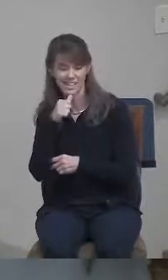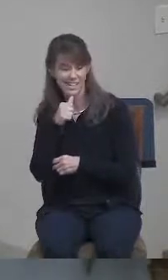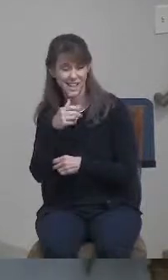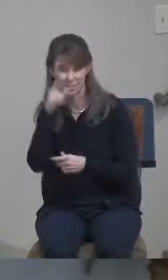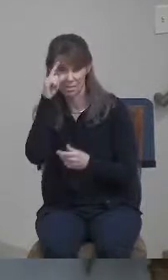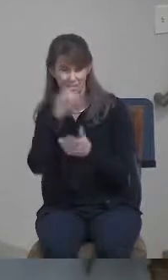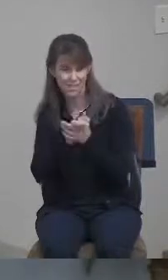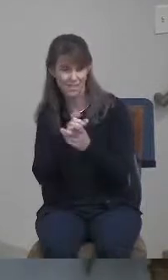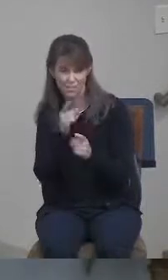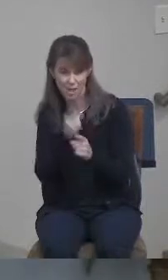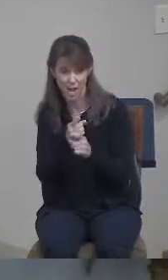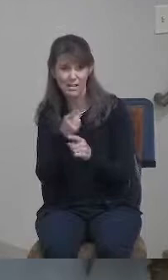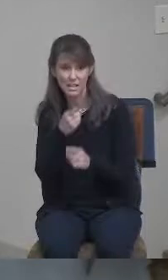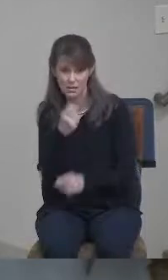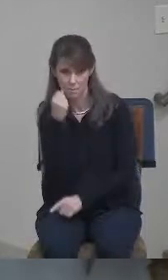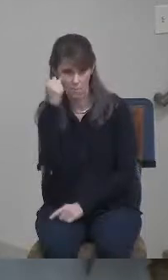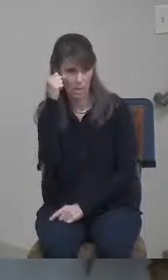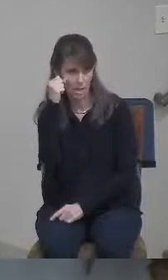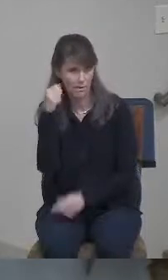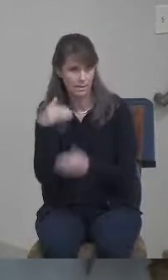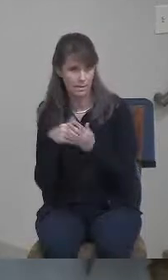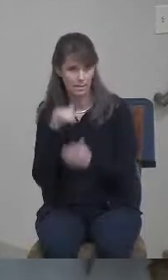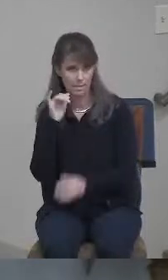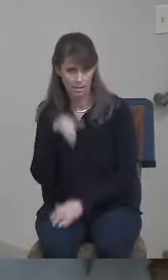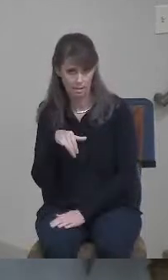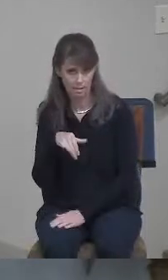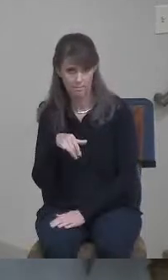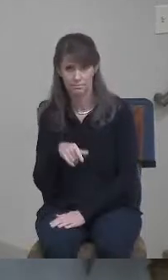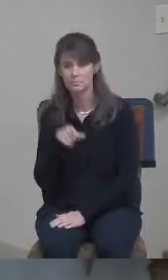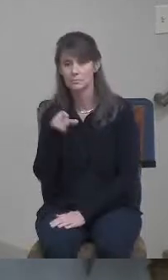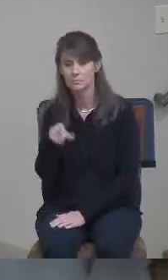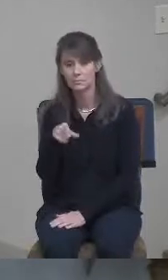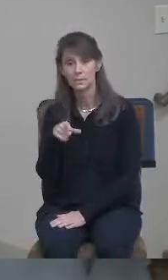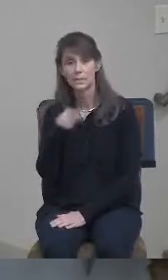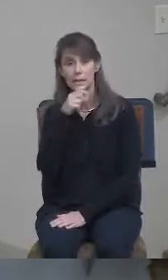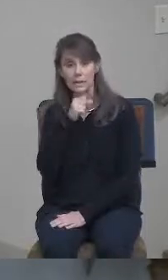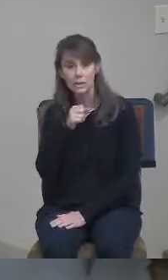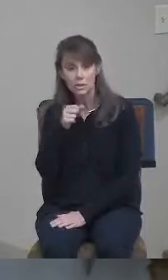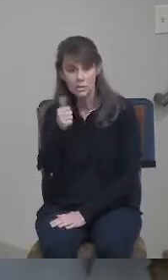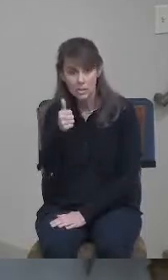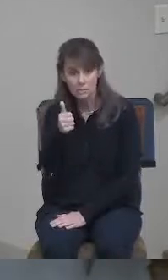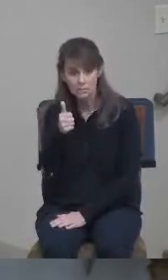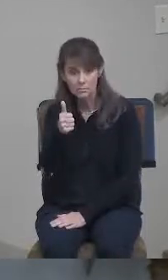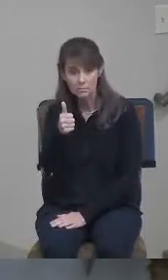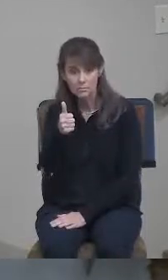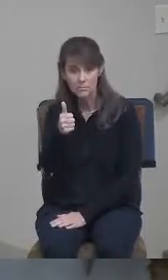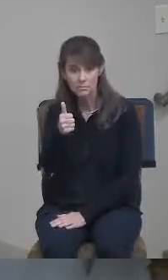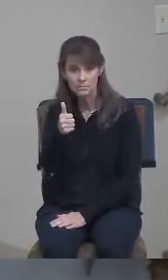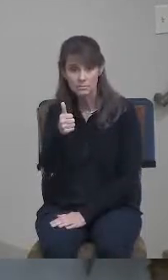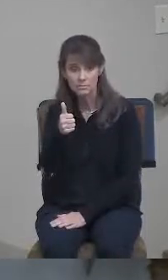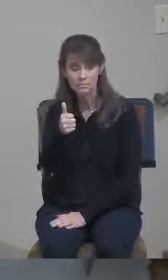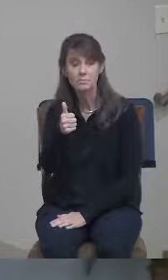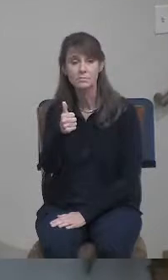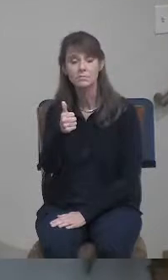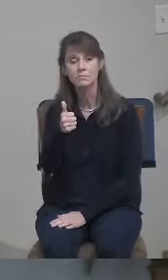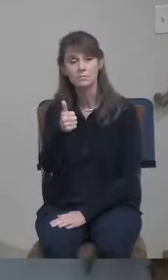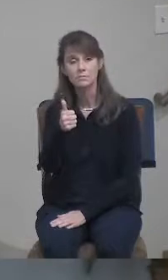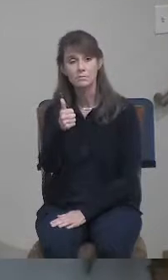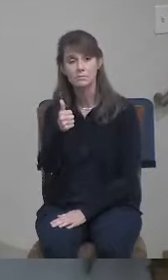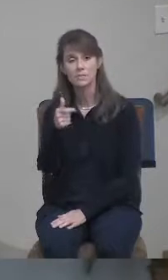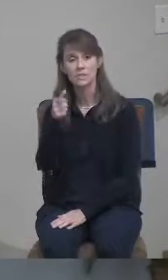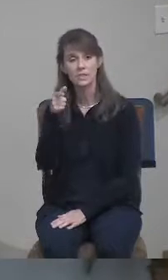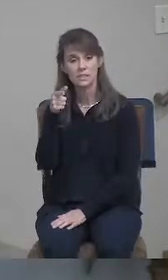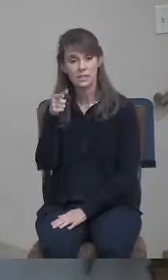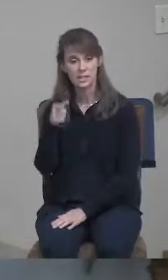In May 1979, when Smith was only 10 years old, he was living in Connecticut, and he